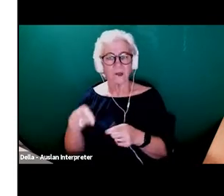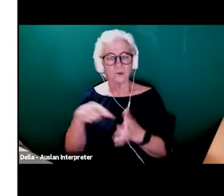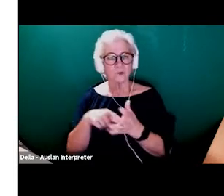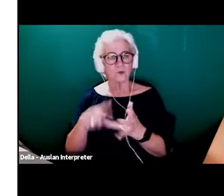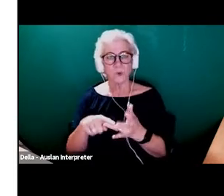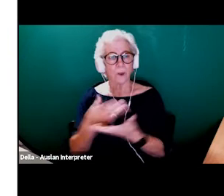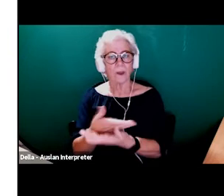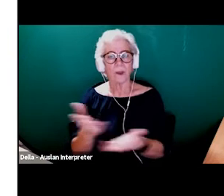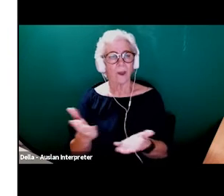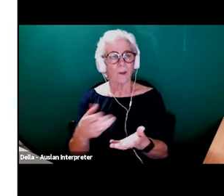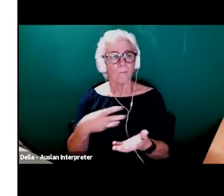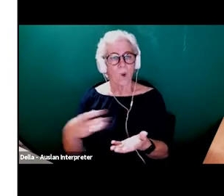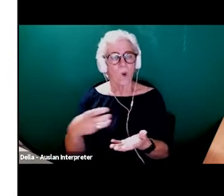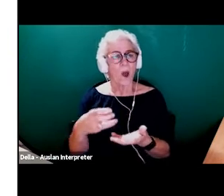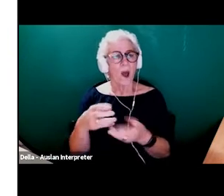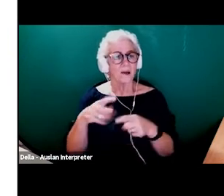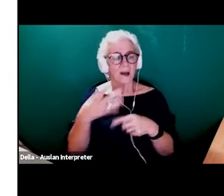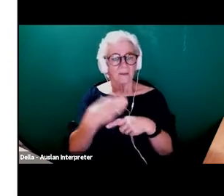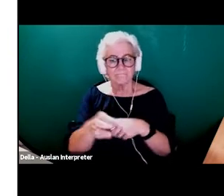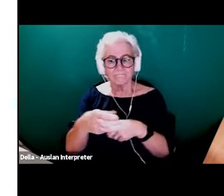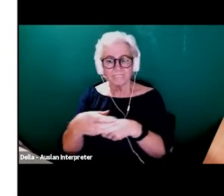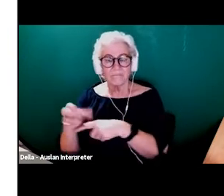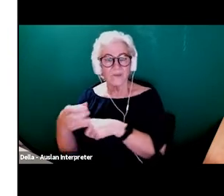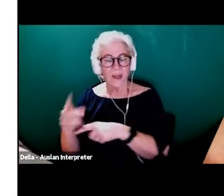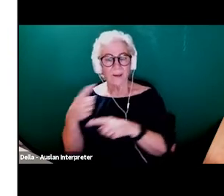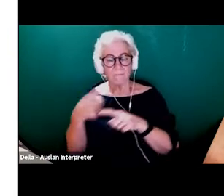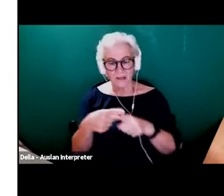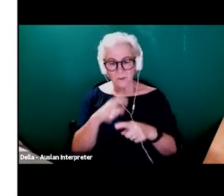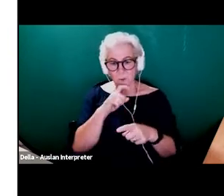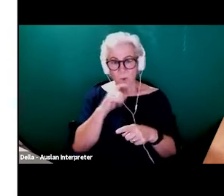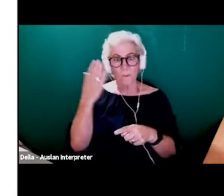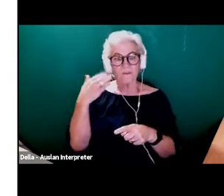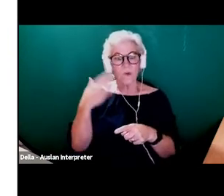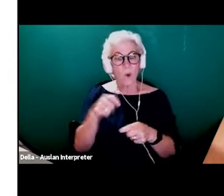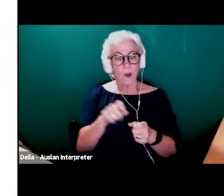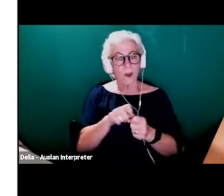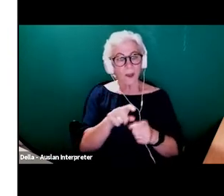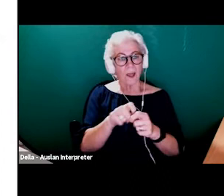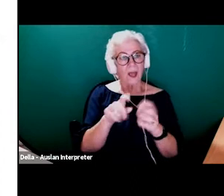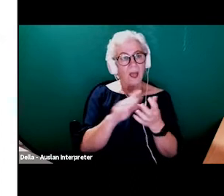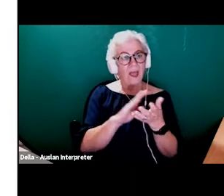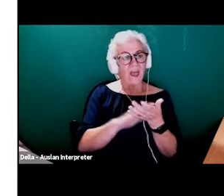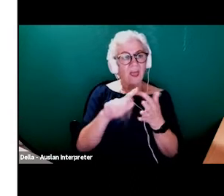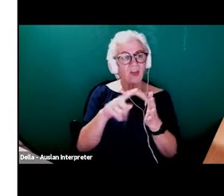also shifts in the drugs sold. So people who were previously dealing heroin